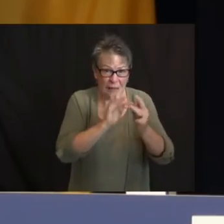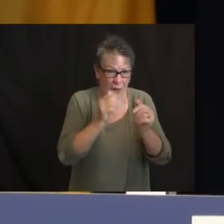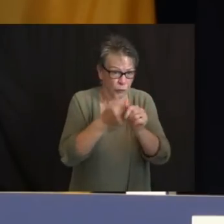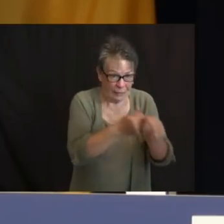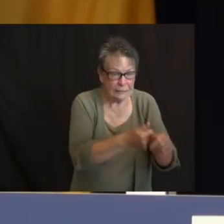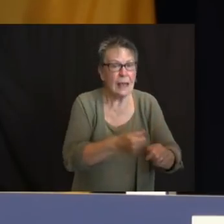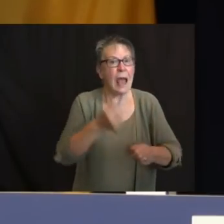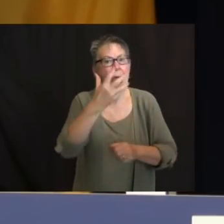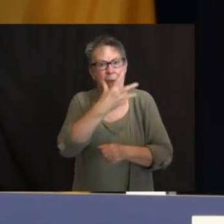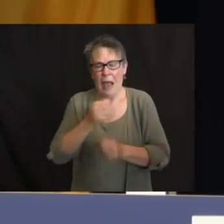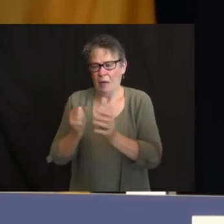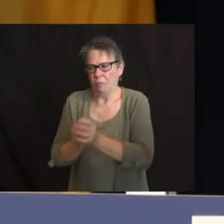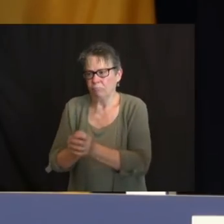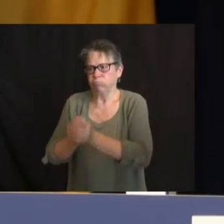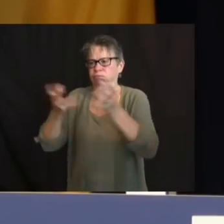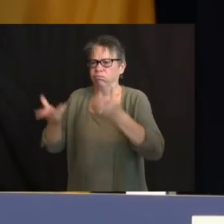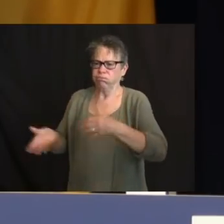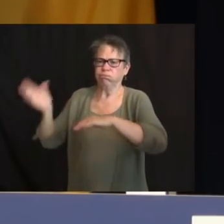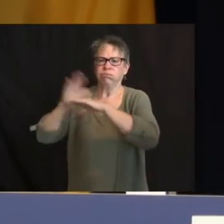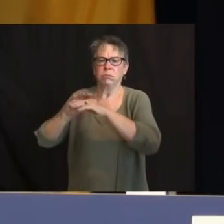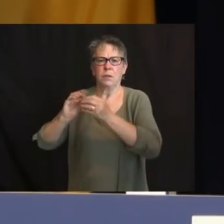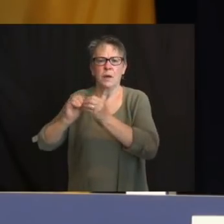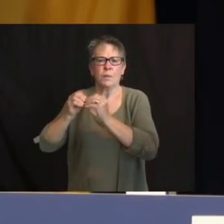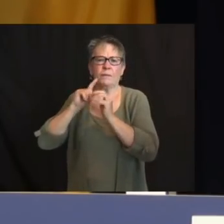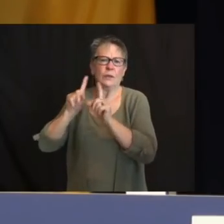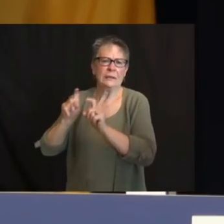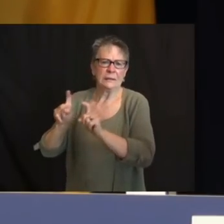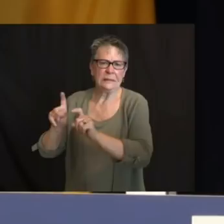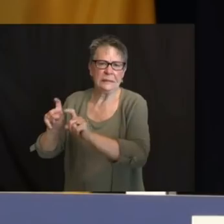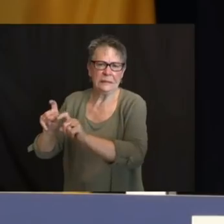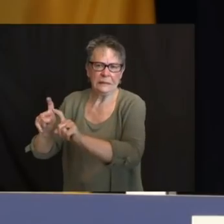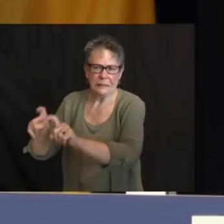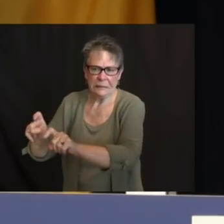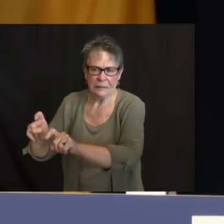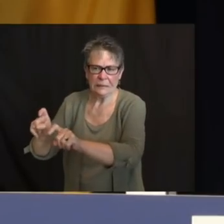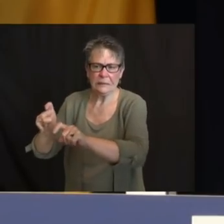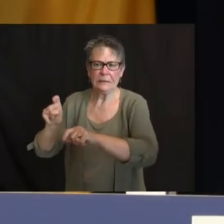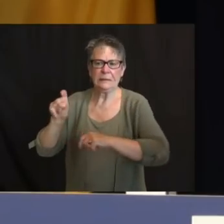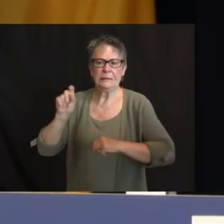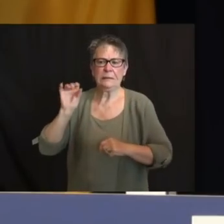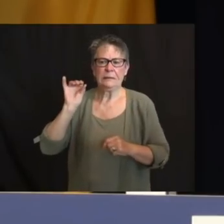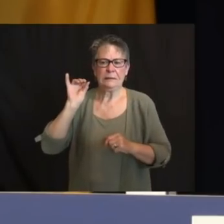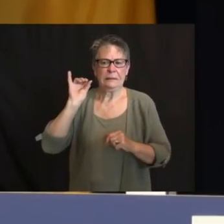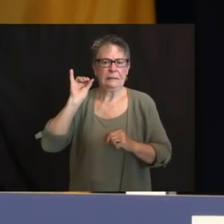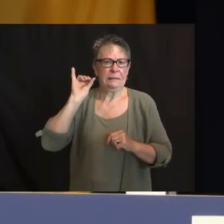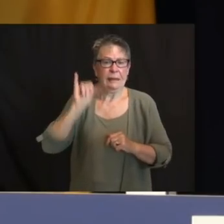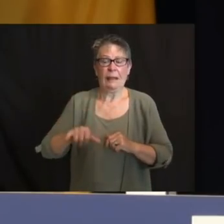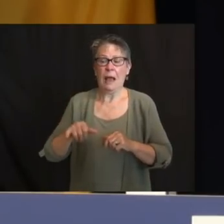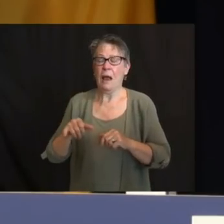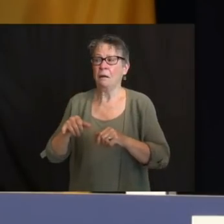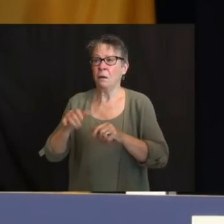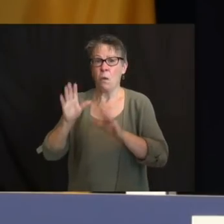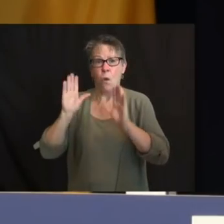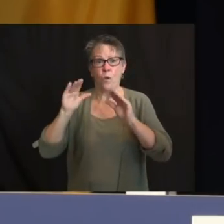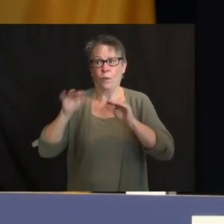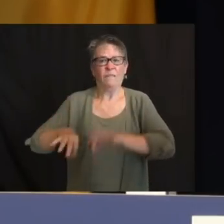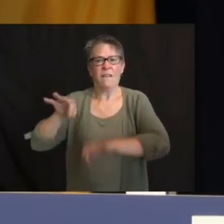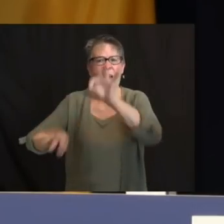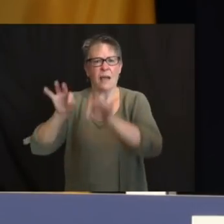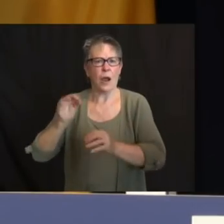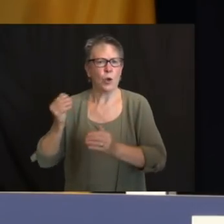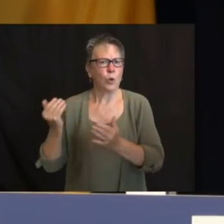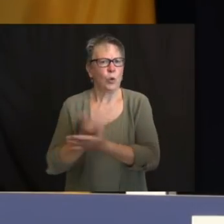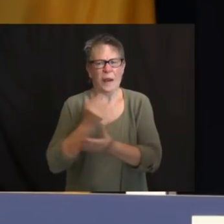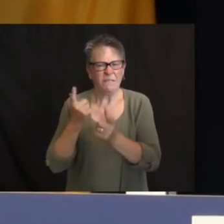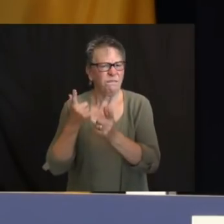take immediate public health measures to interrupt the transmission of the virus. Moving on